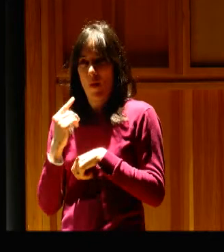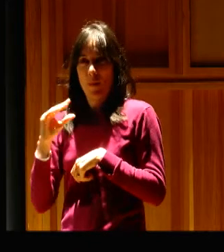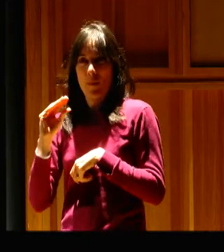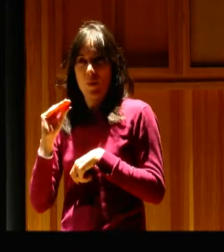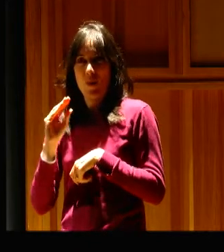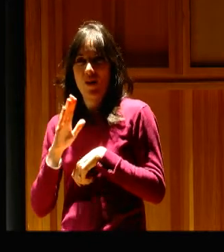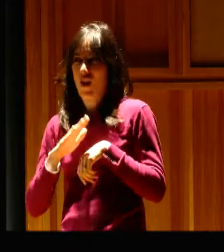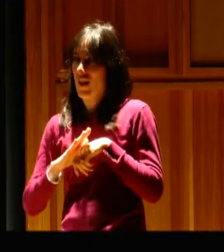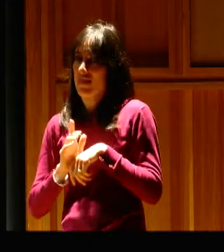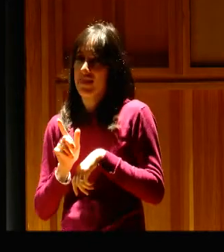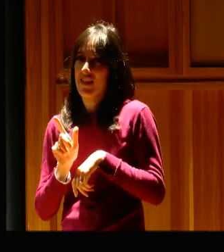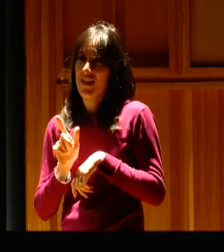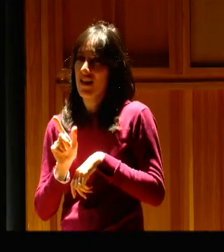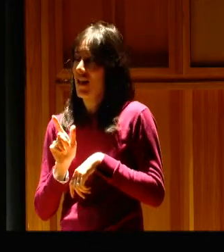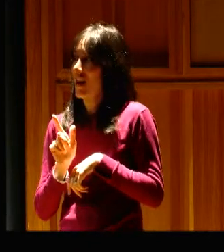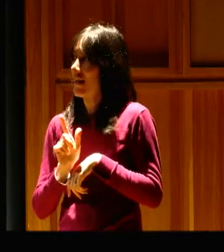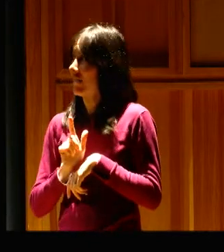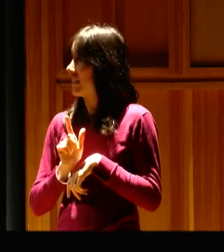have survived.